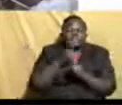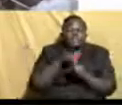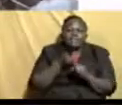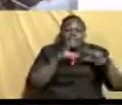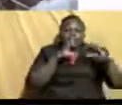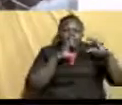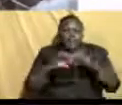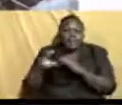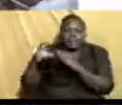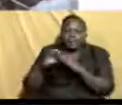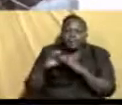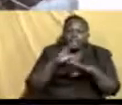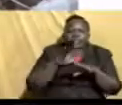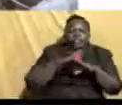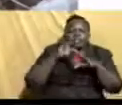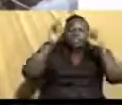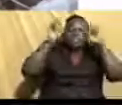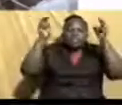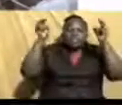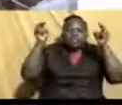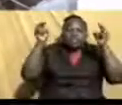issue